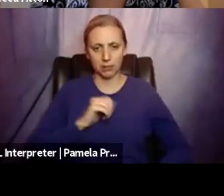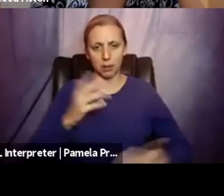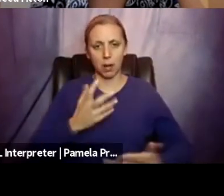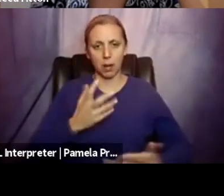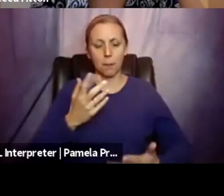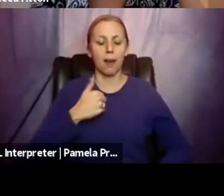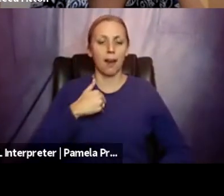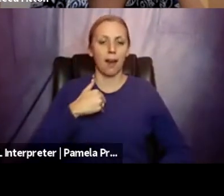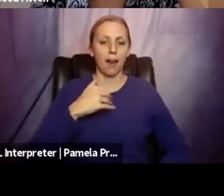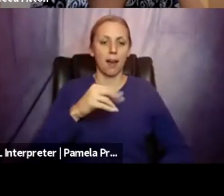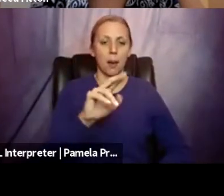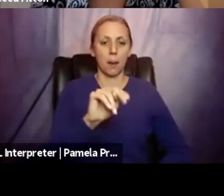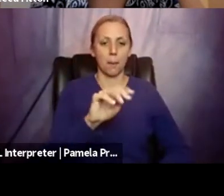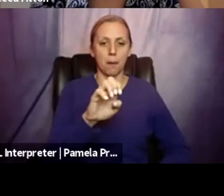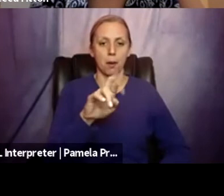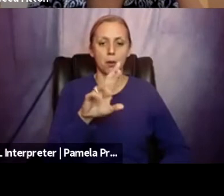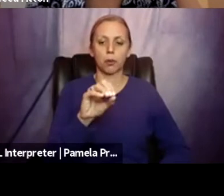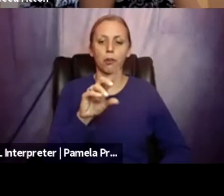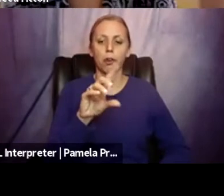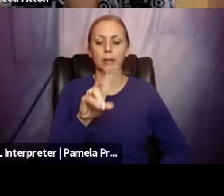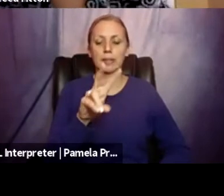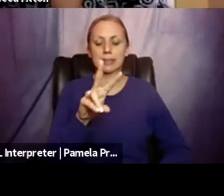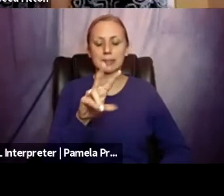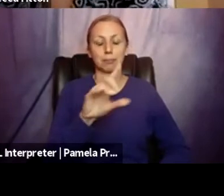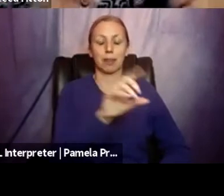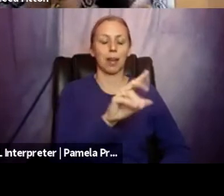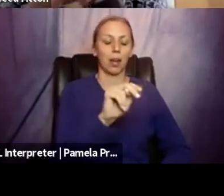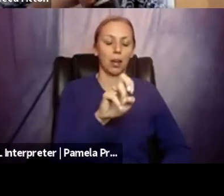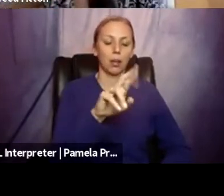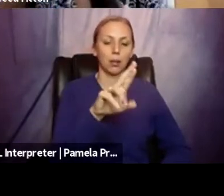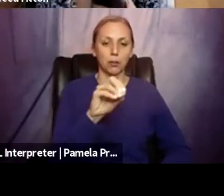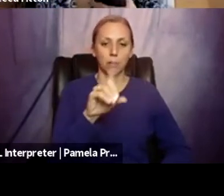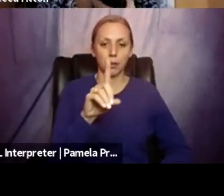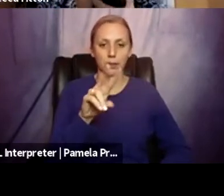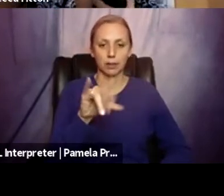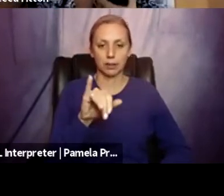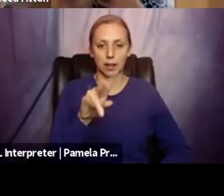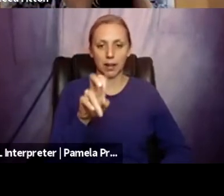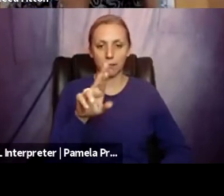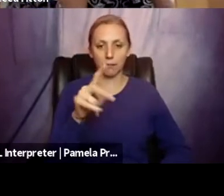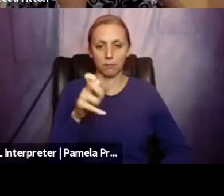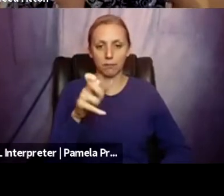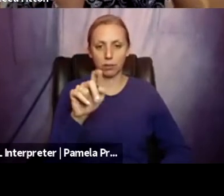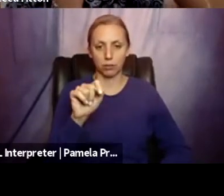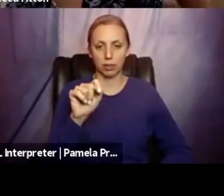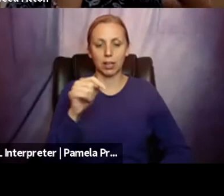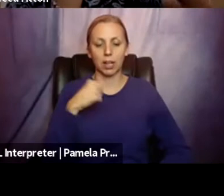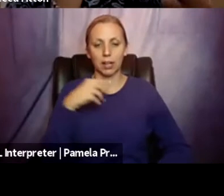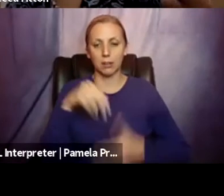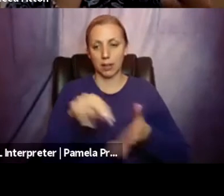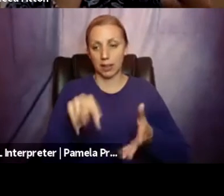And I think there are a lot of neurodivergent people in the dance world, like I think more so than we realize.